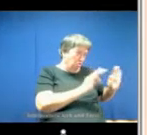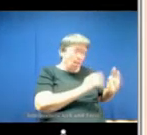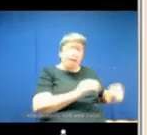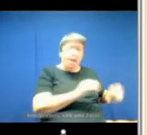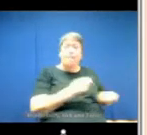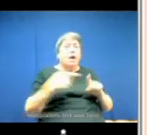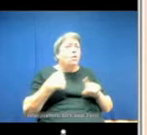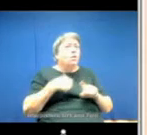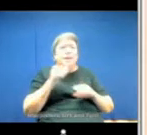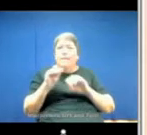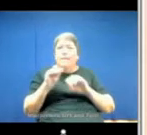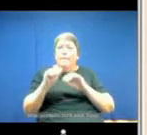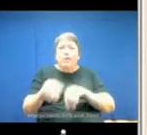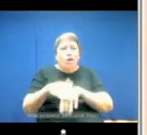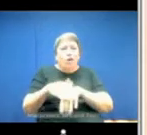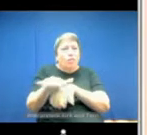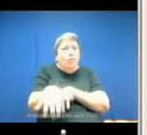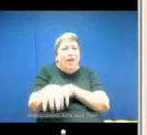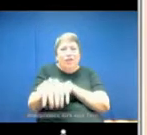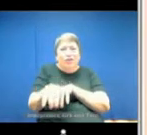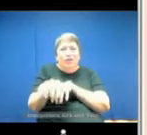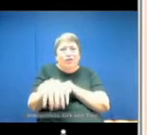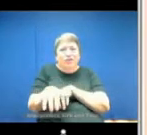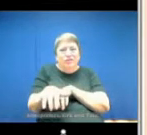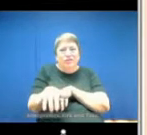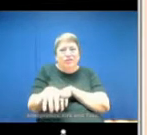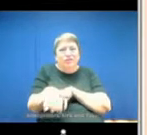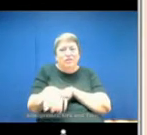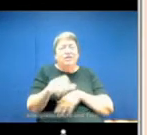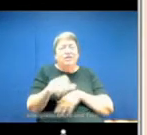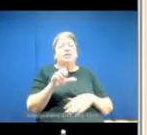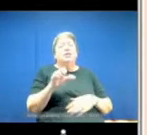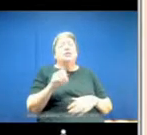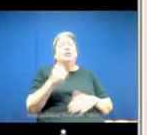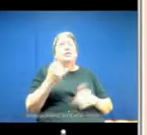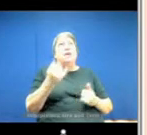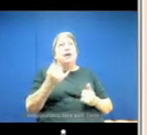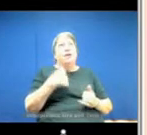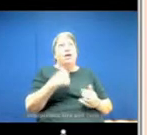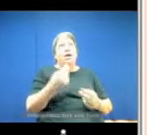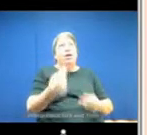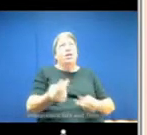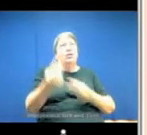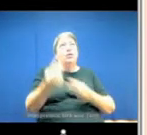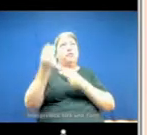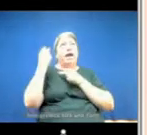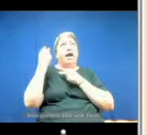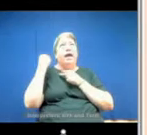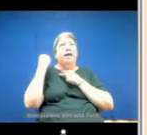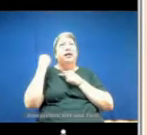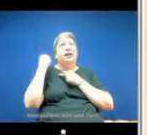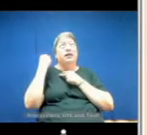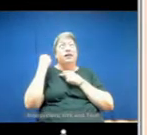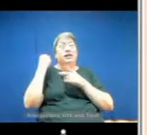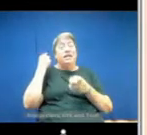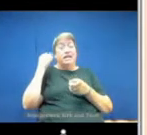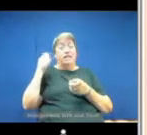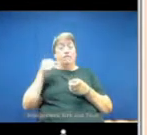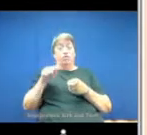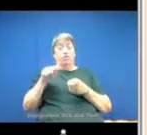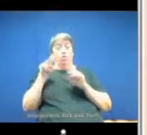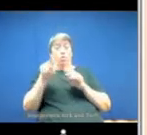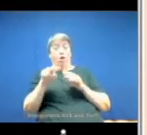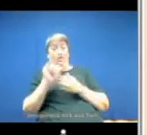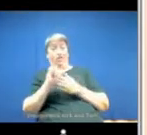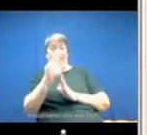record. And so thinking back on that, if you look at that particular videotape, you have an interpreter